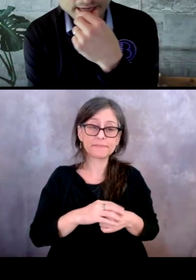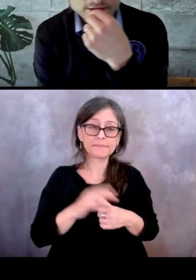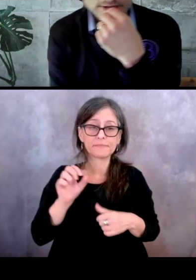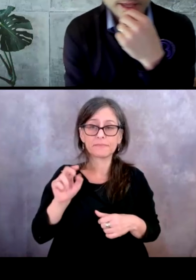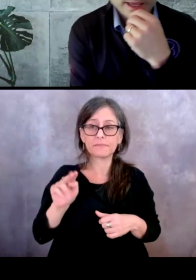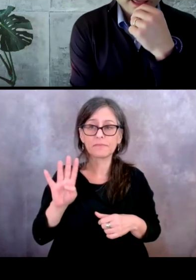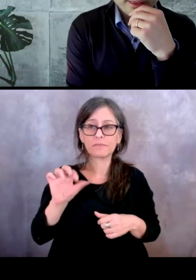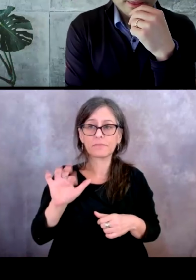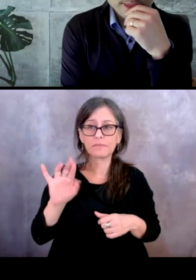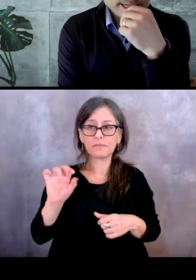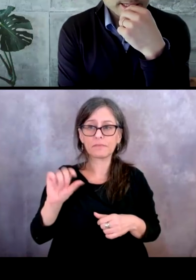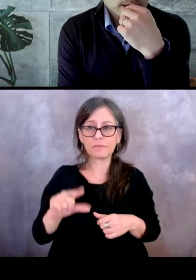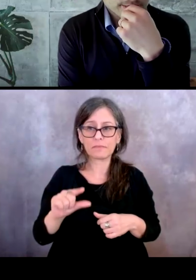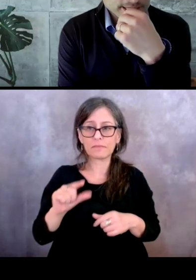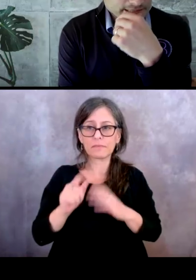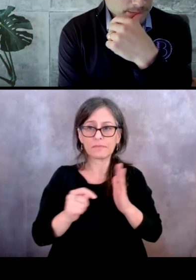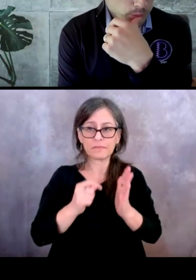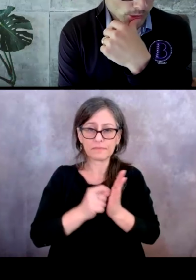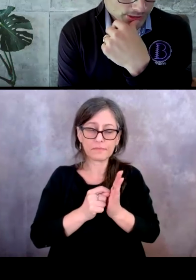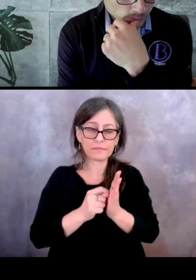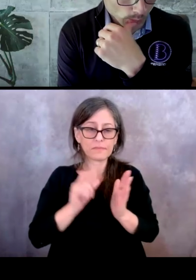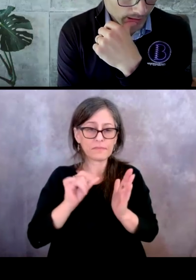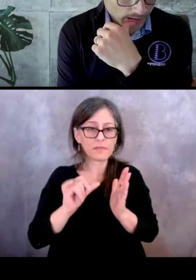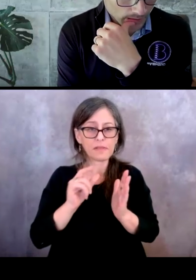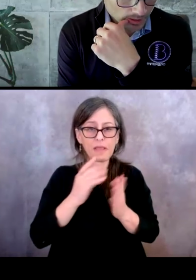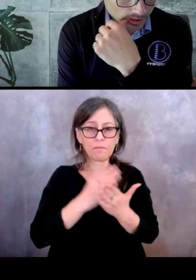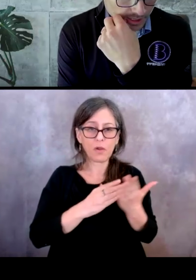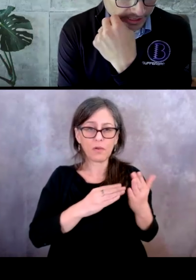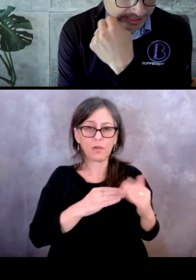onboarding stage, this is a